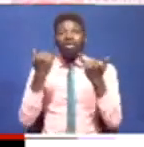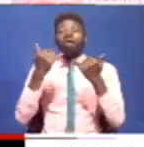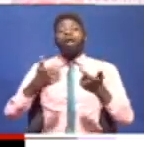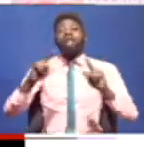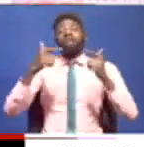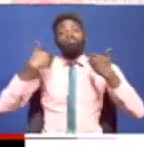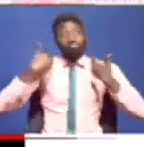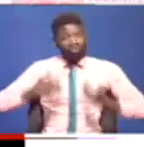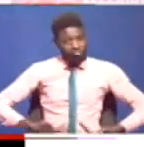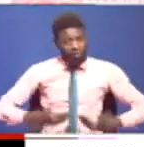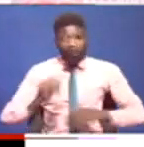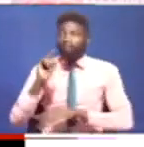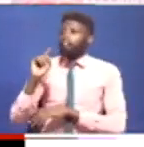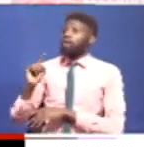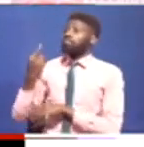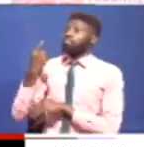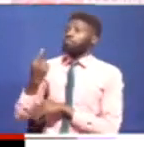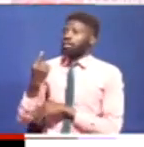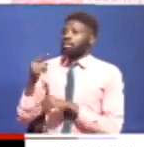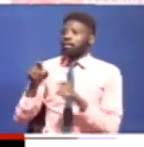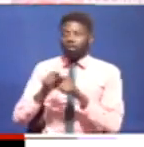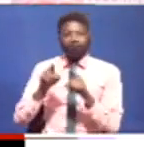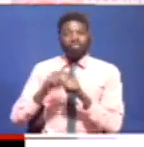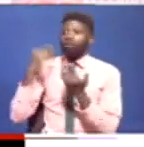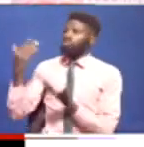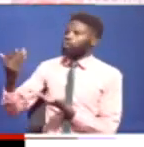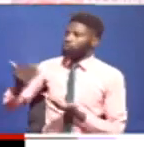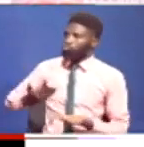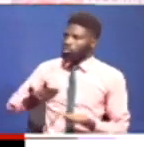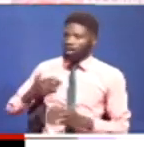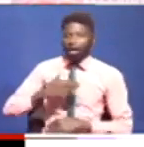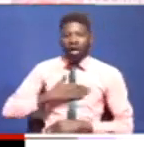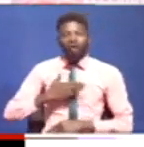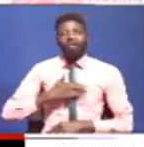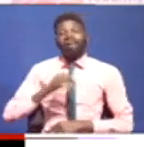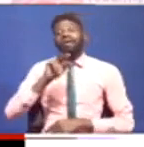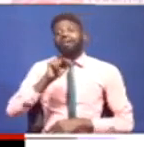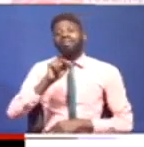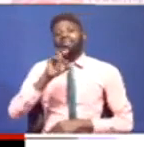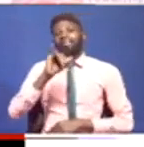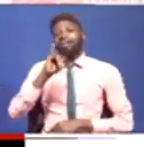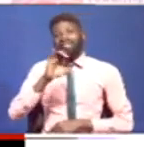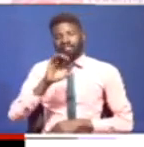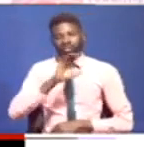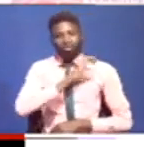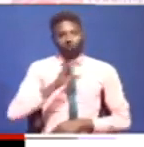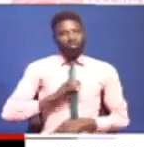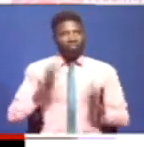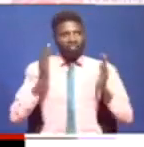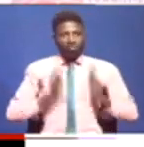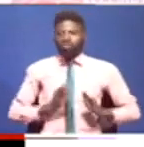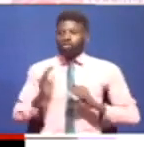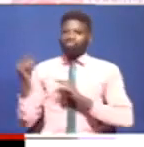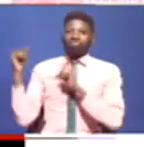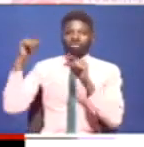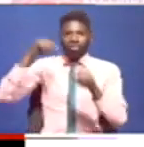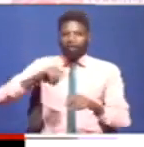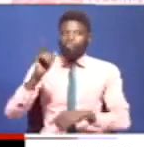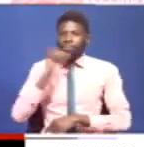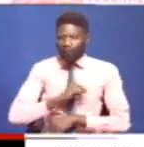first of all, to introduce our NCIC commissioners who are here,